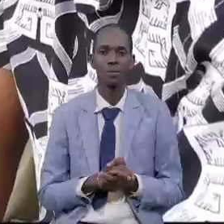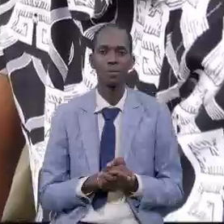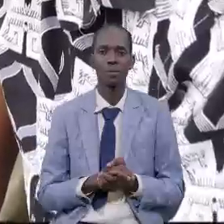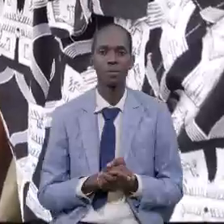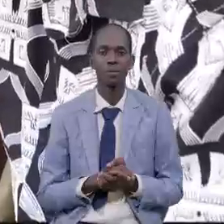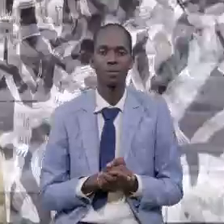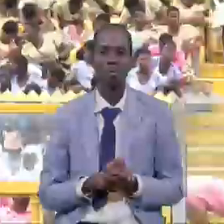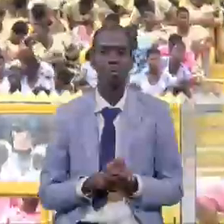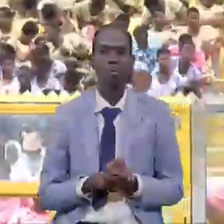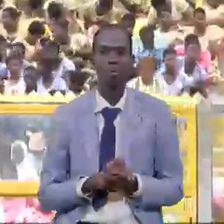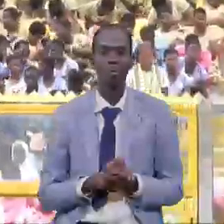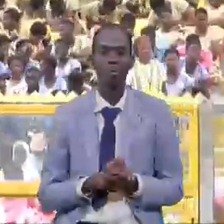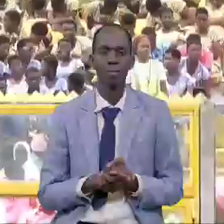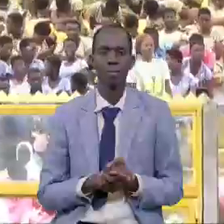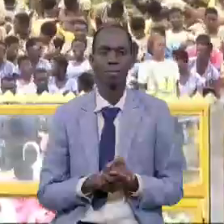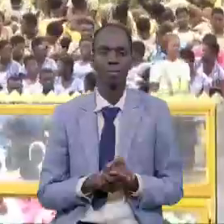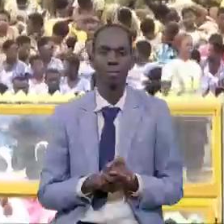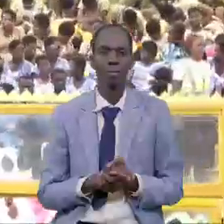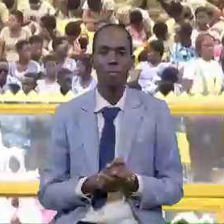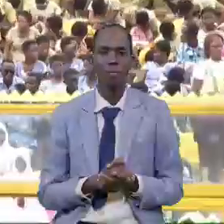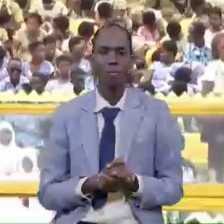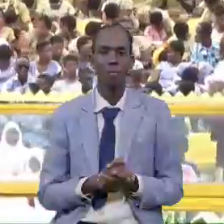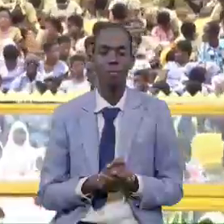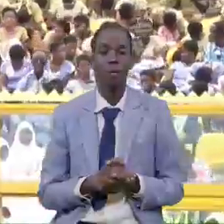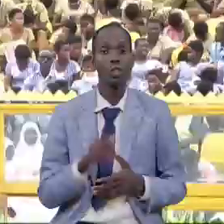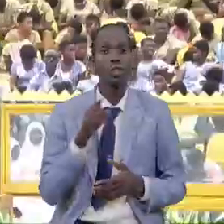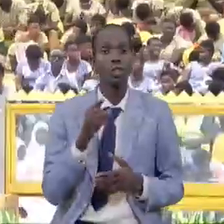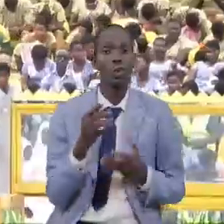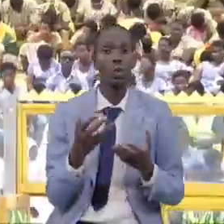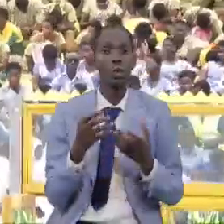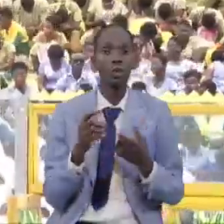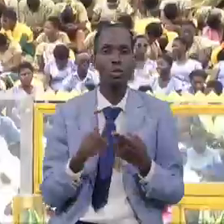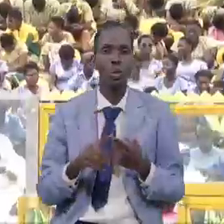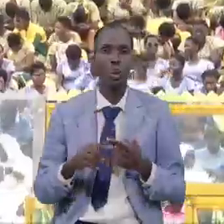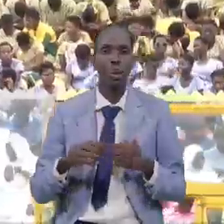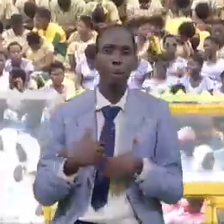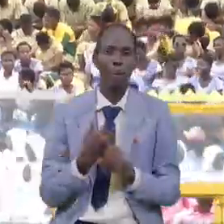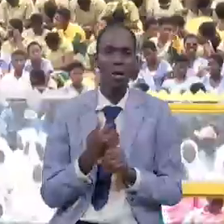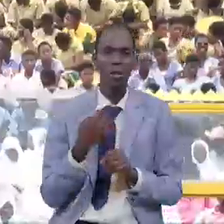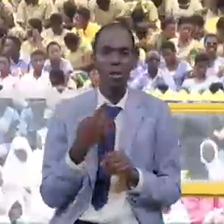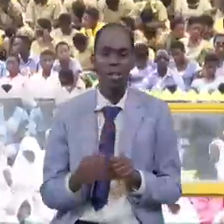You want to make the first start so there'll be